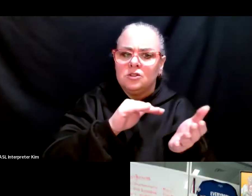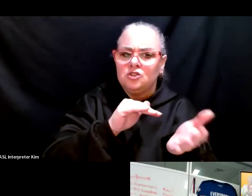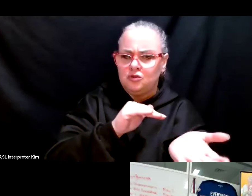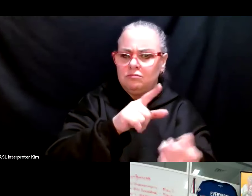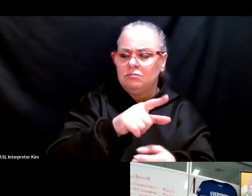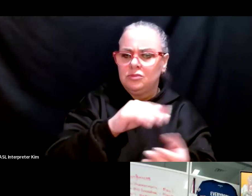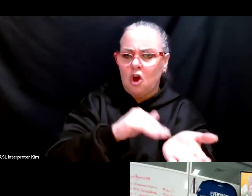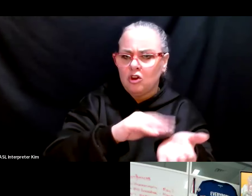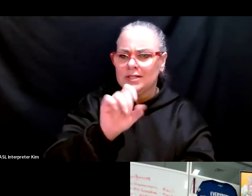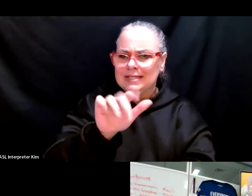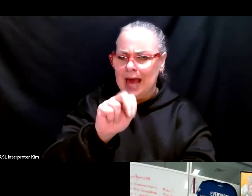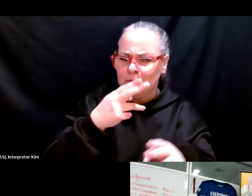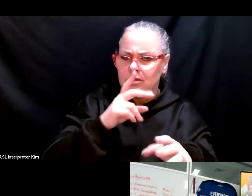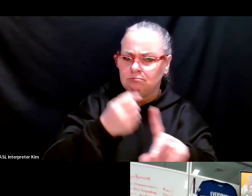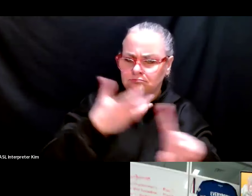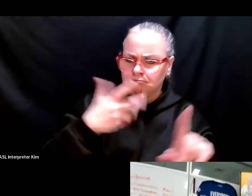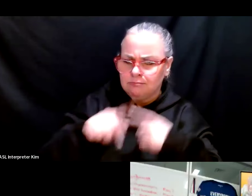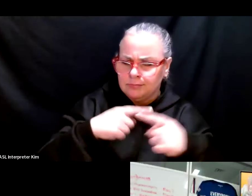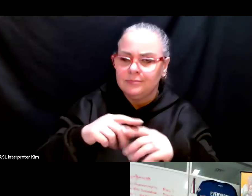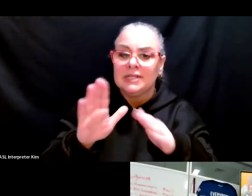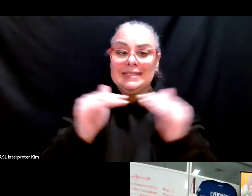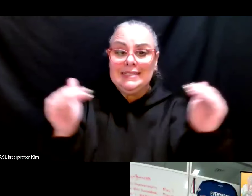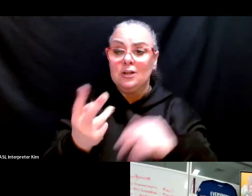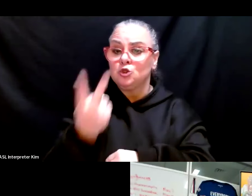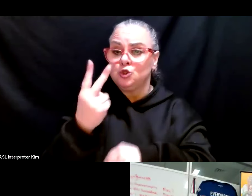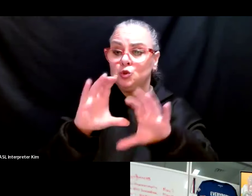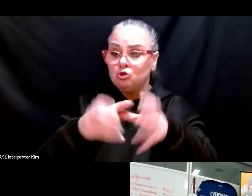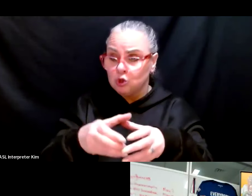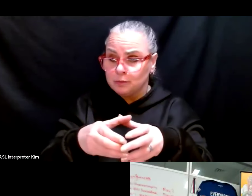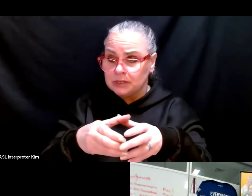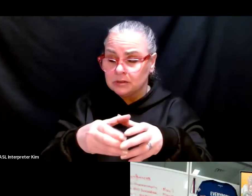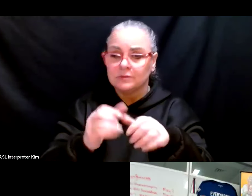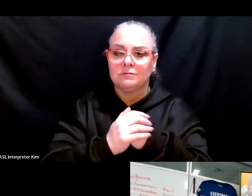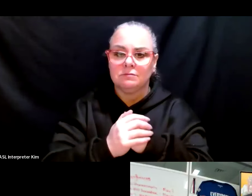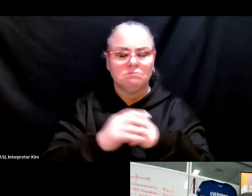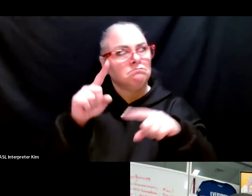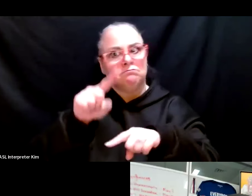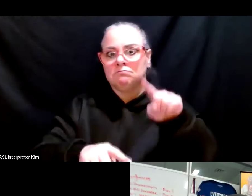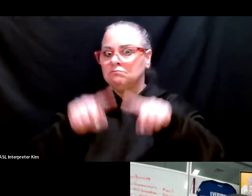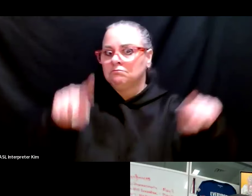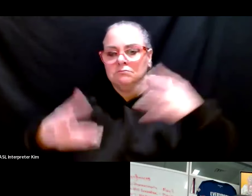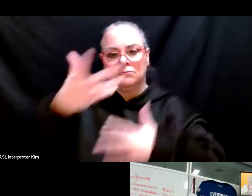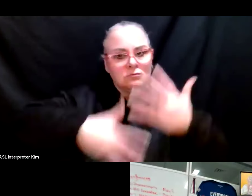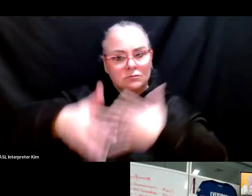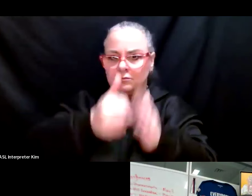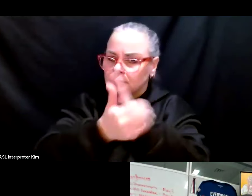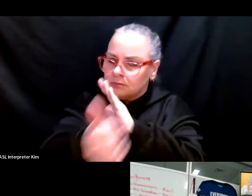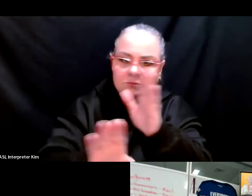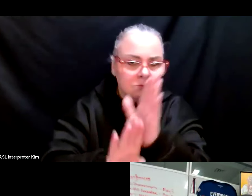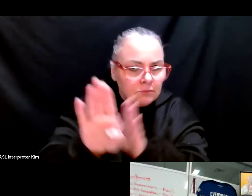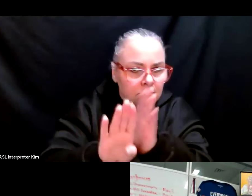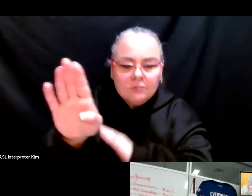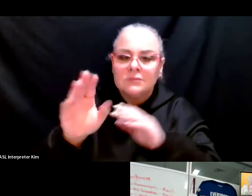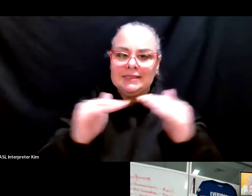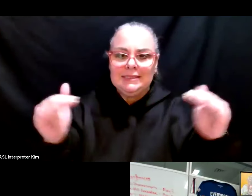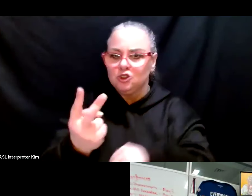information with us about are Tier 2 groups. We do a variety of social skills and skill development groups at Tier